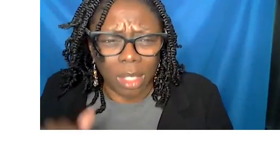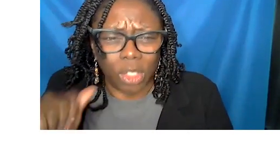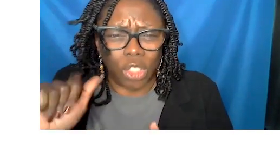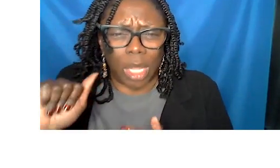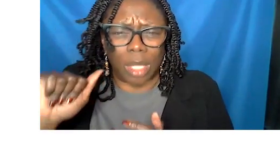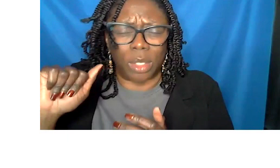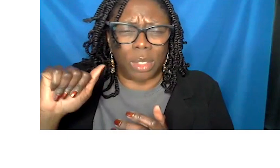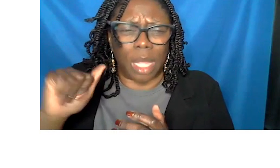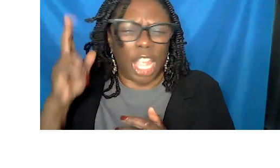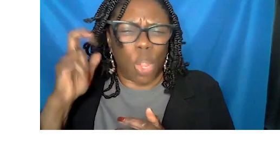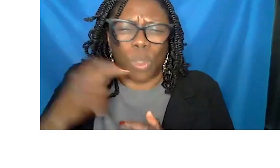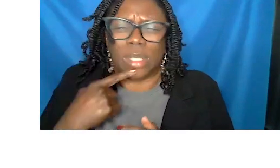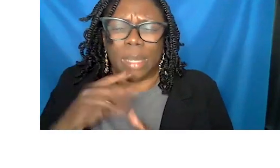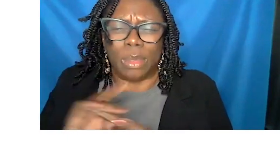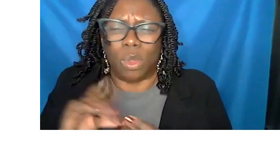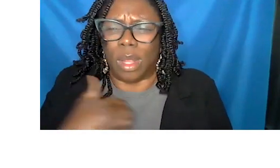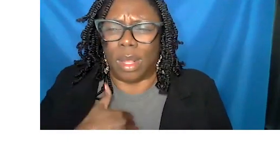paste the